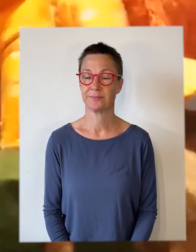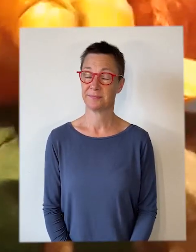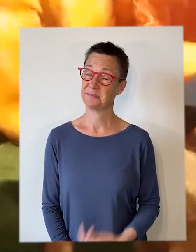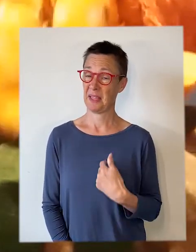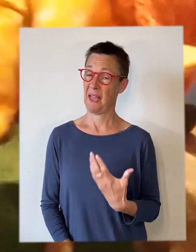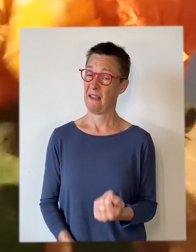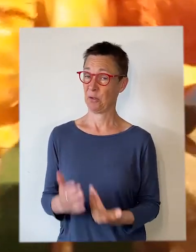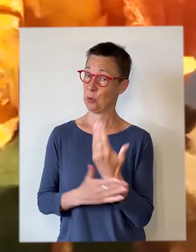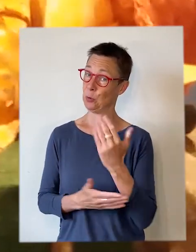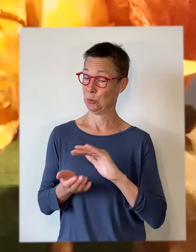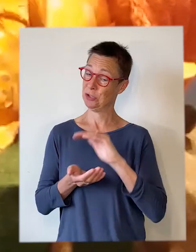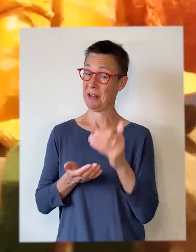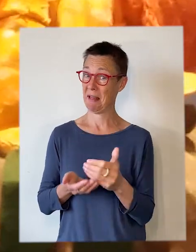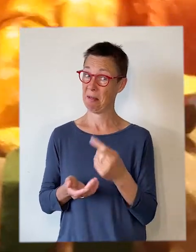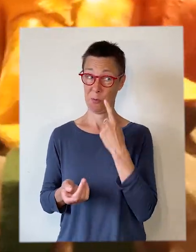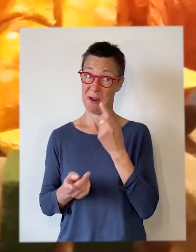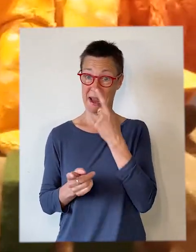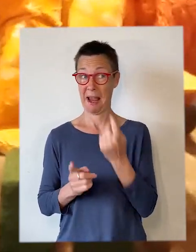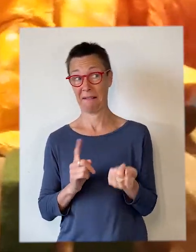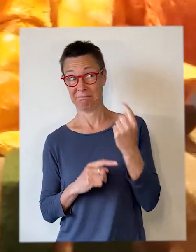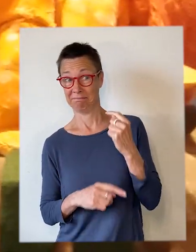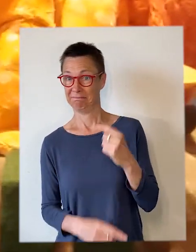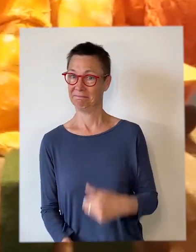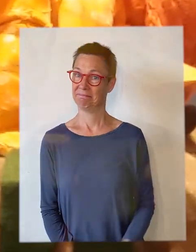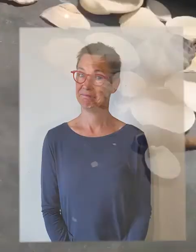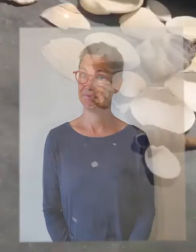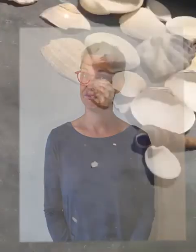Got a lovely new shell. Hop on if you like.